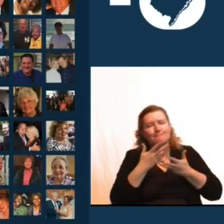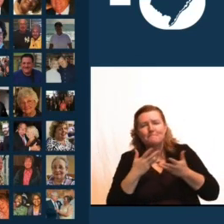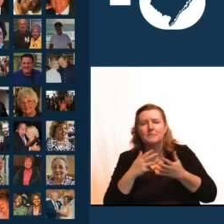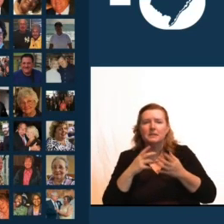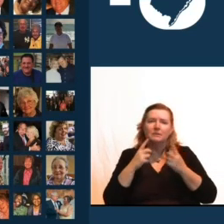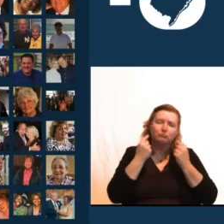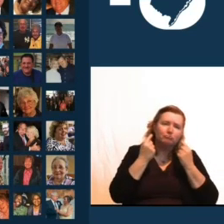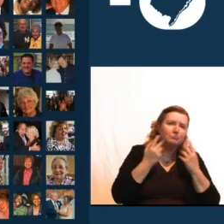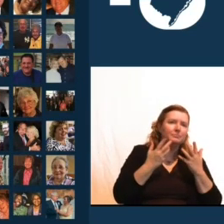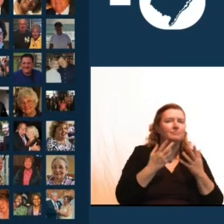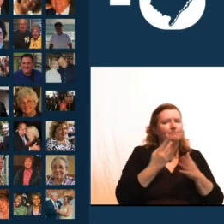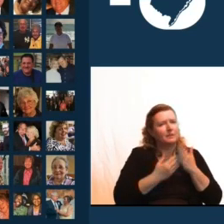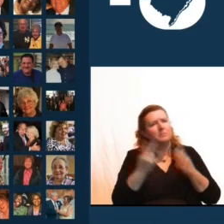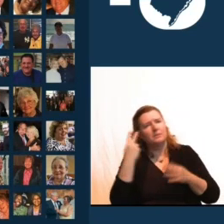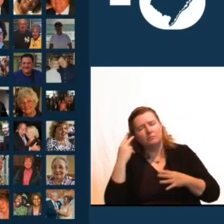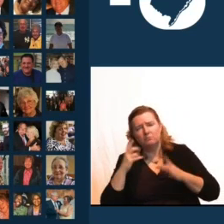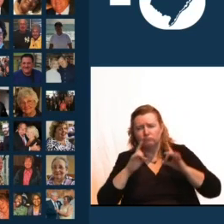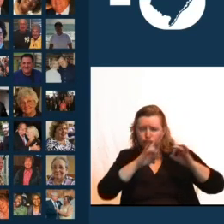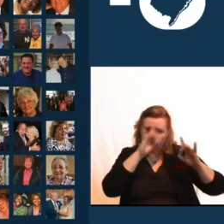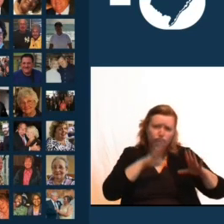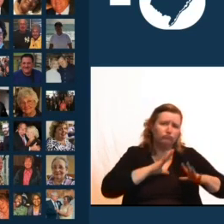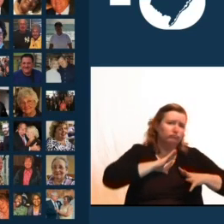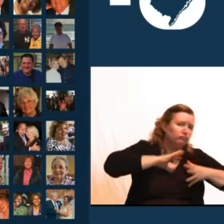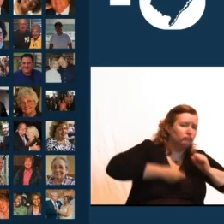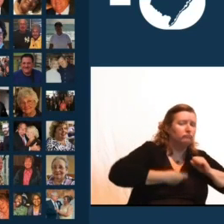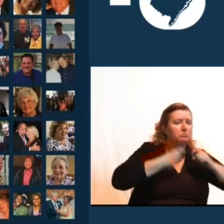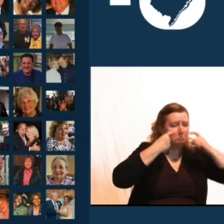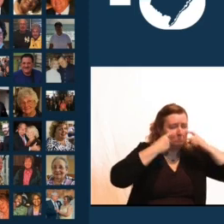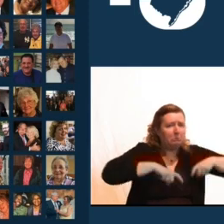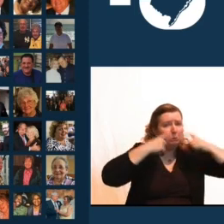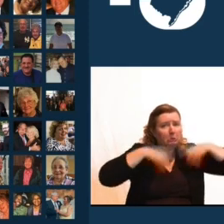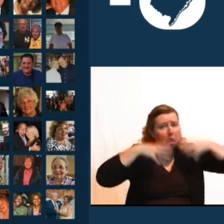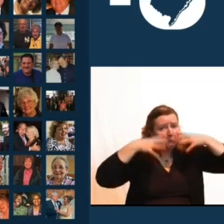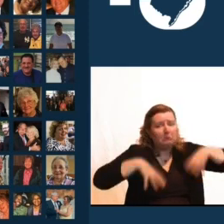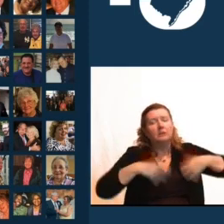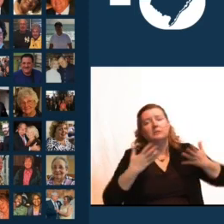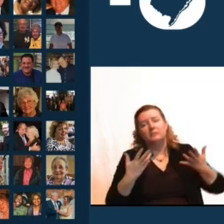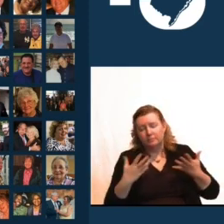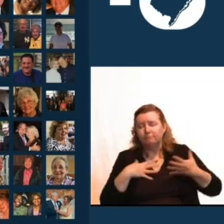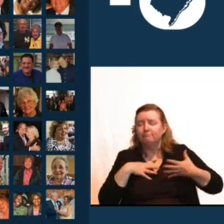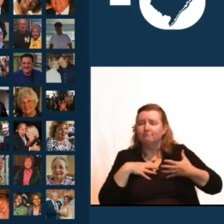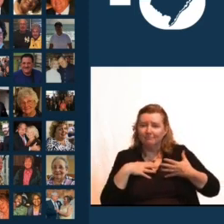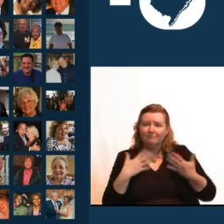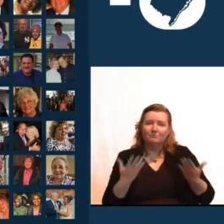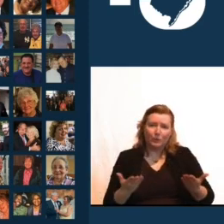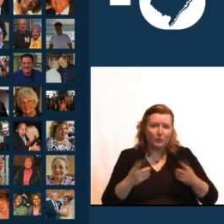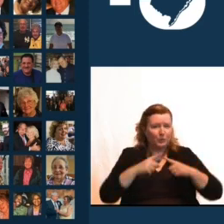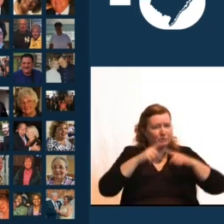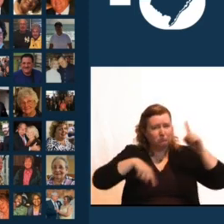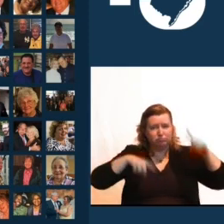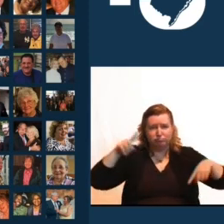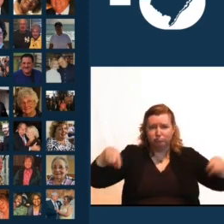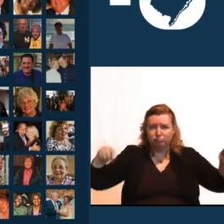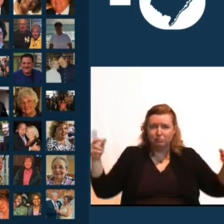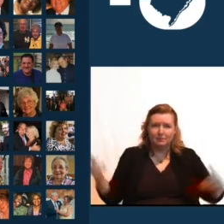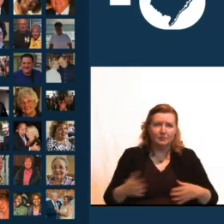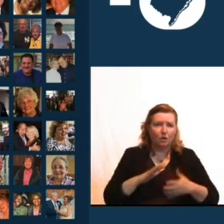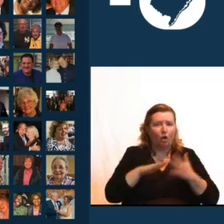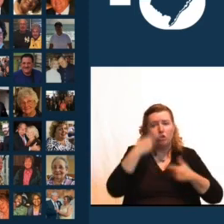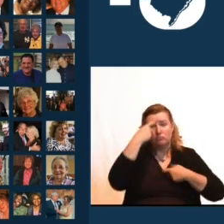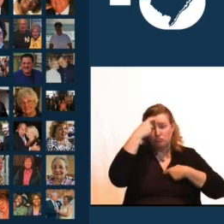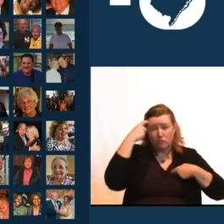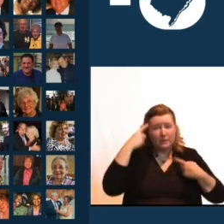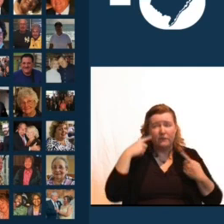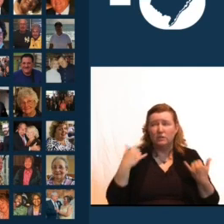been lost. And all are forever in my memory and our memory. We honor them still. We honor each and